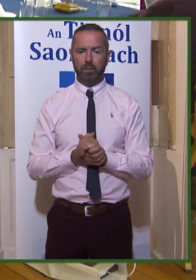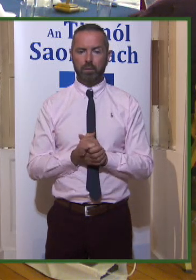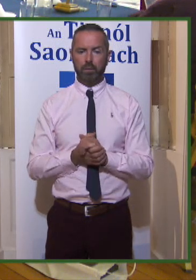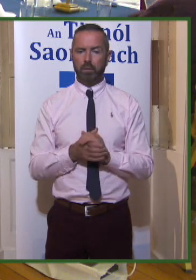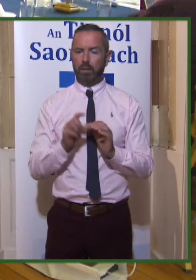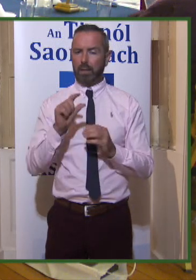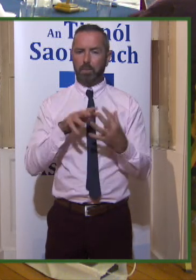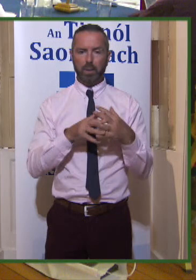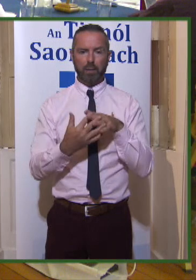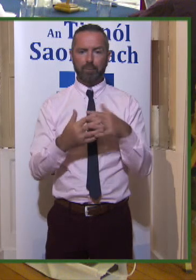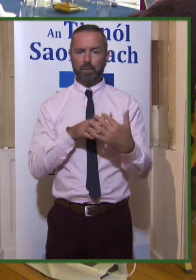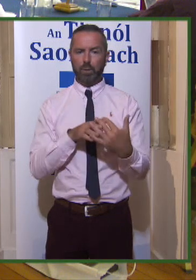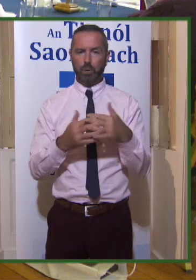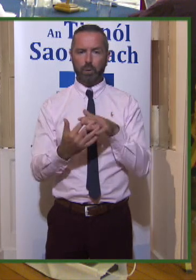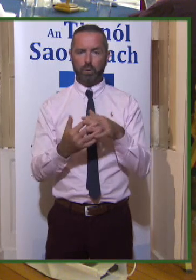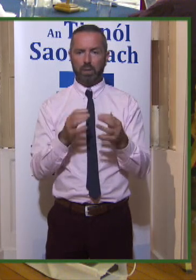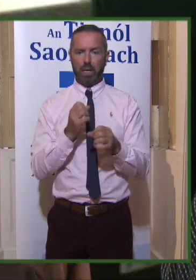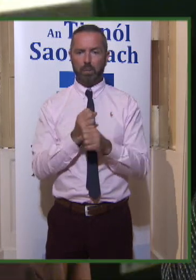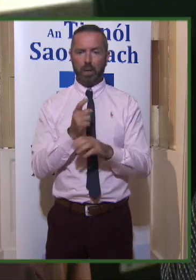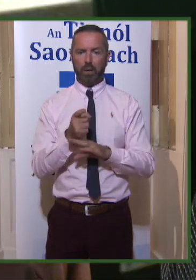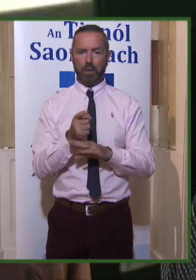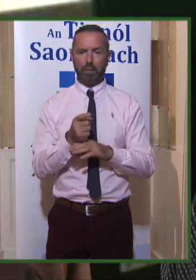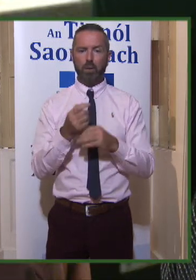Yeah. So okay, let's do it again.